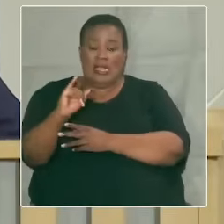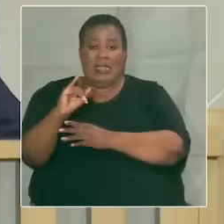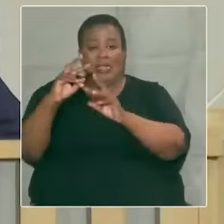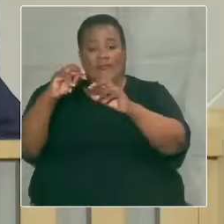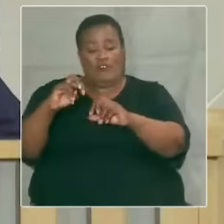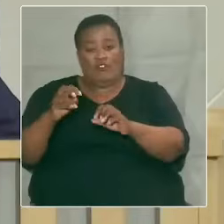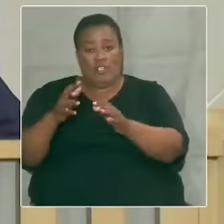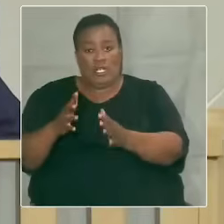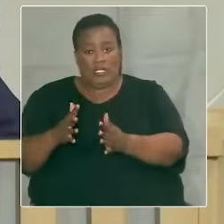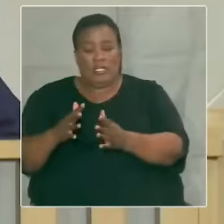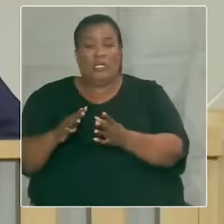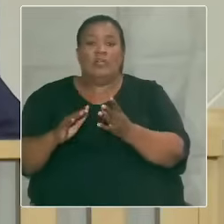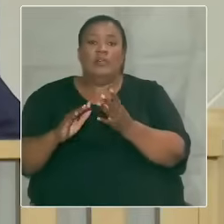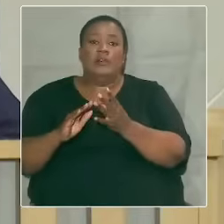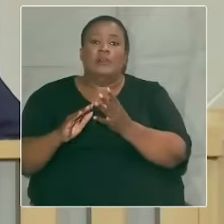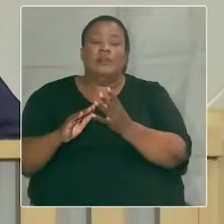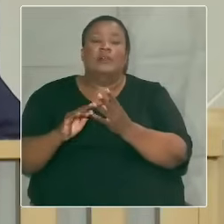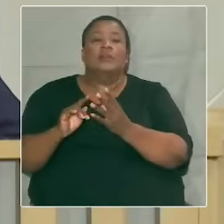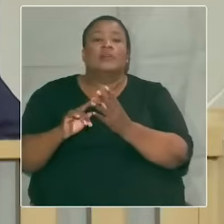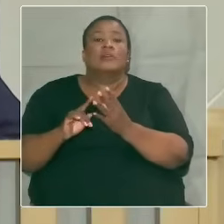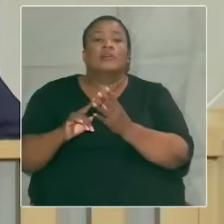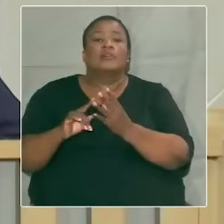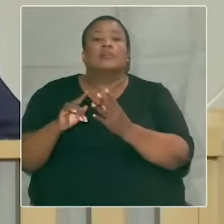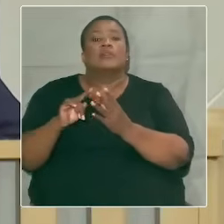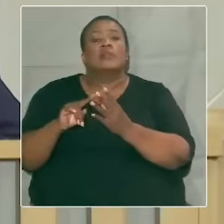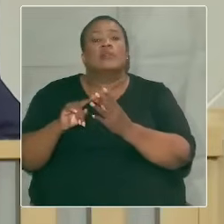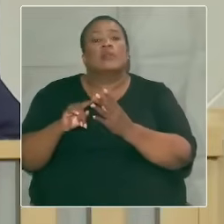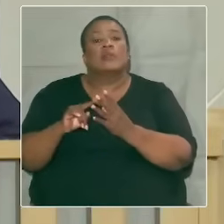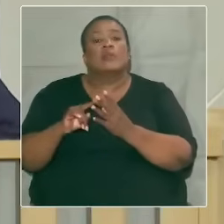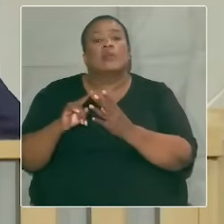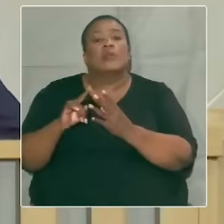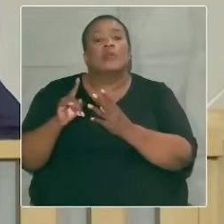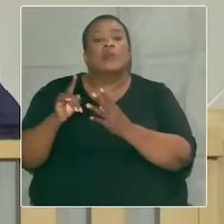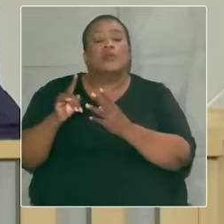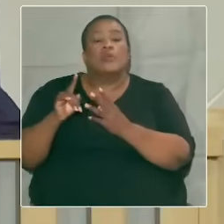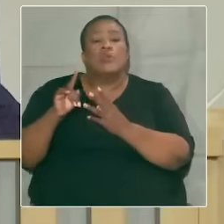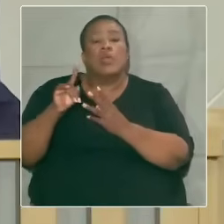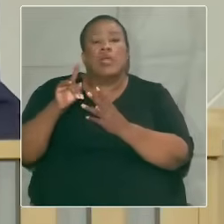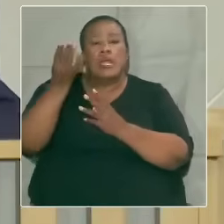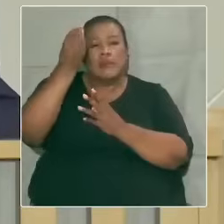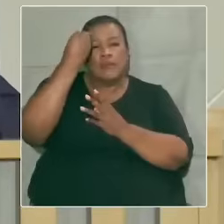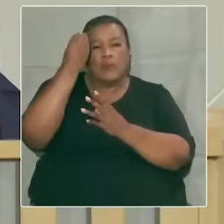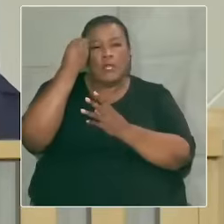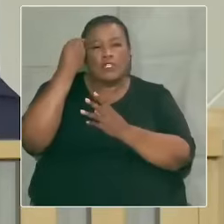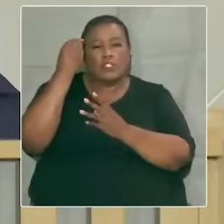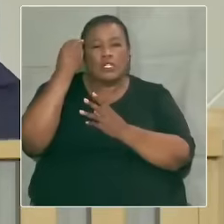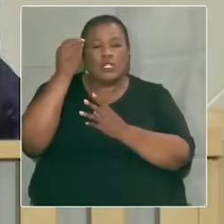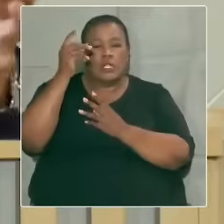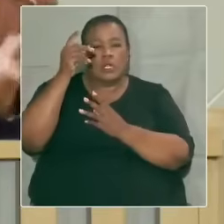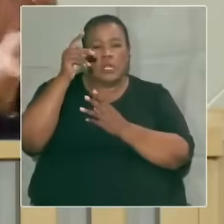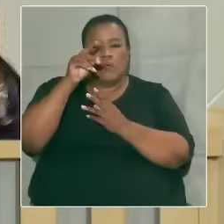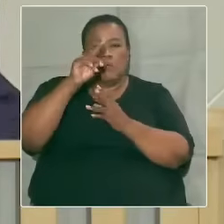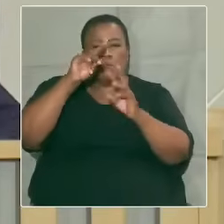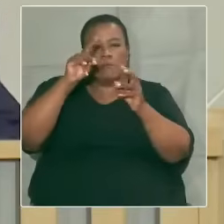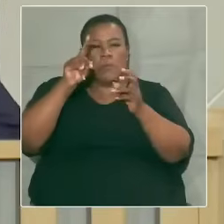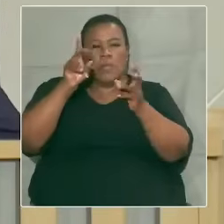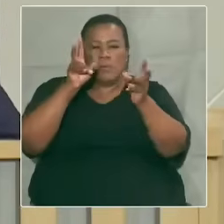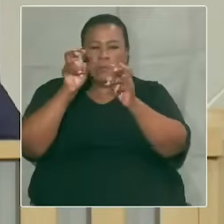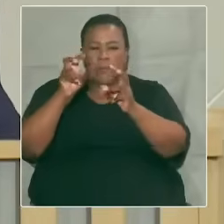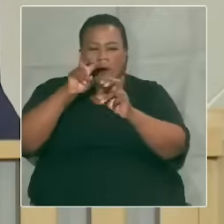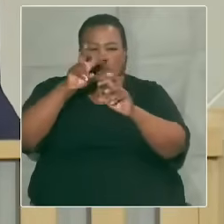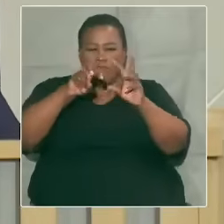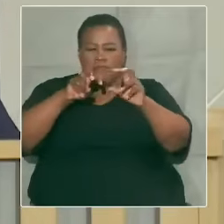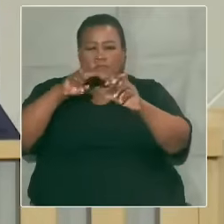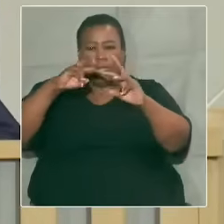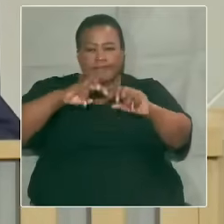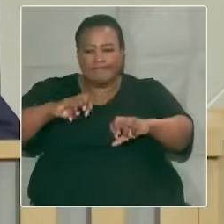coordinates intelligence and rapid response and prosecution efforts. That is, so there were 4 of